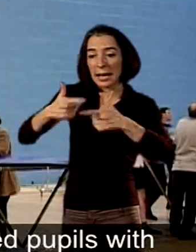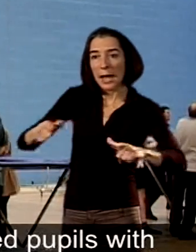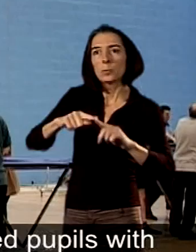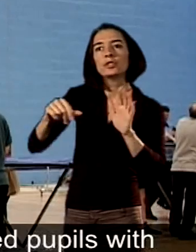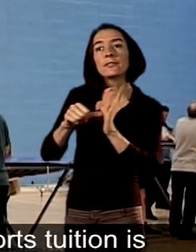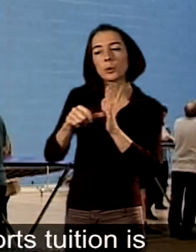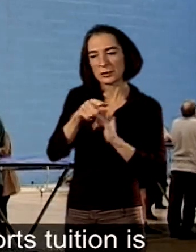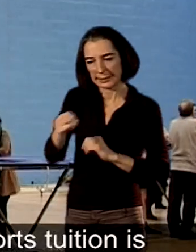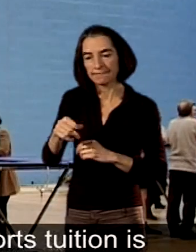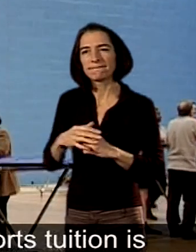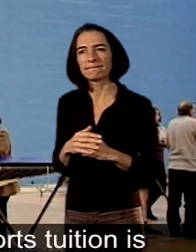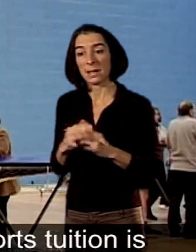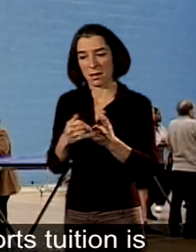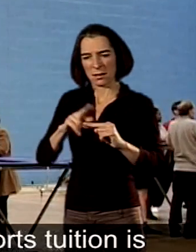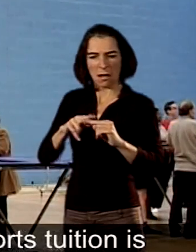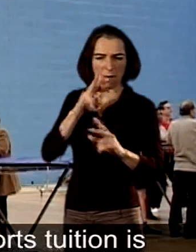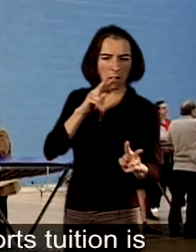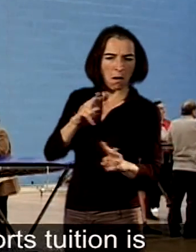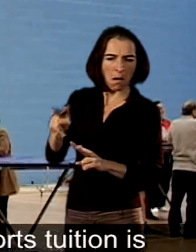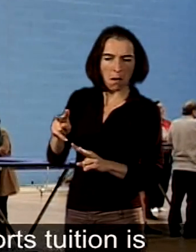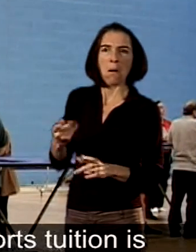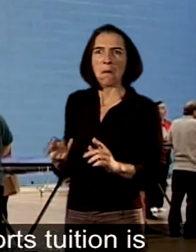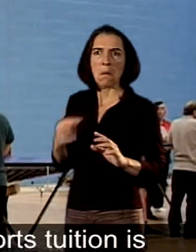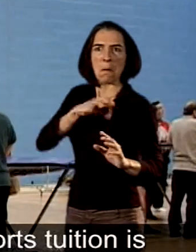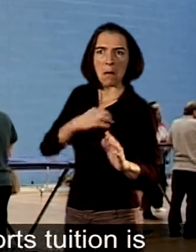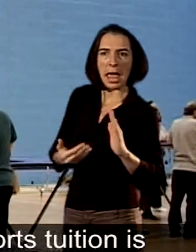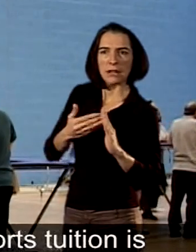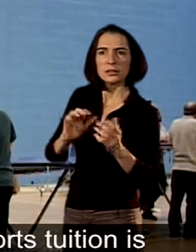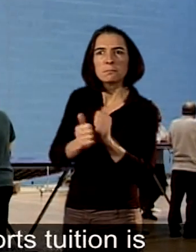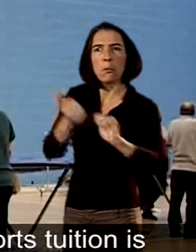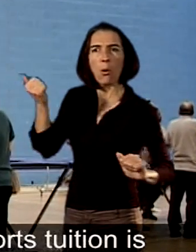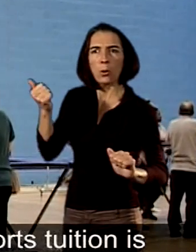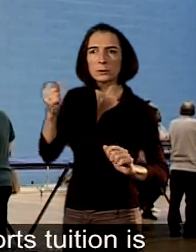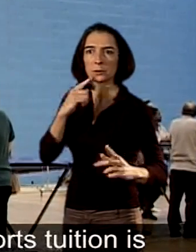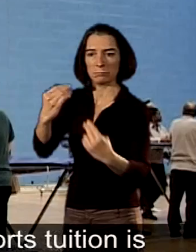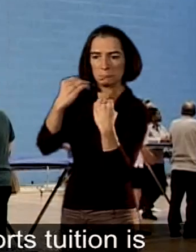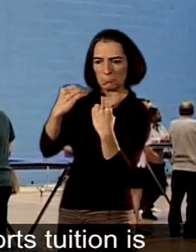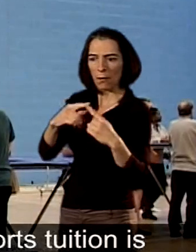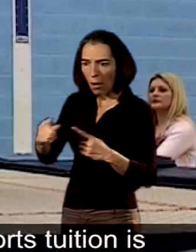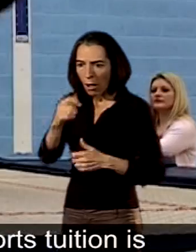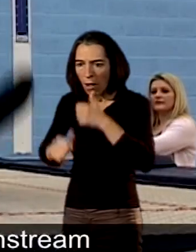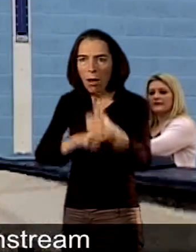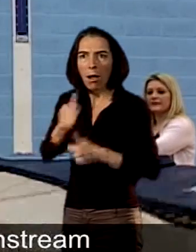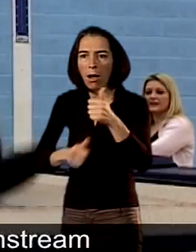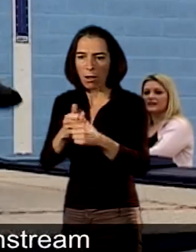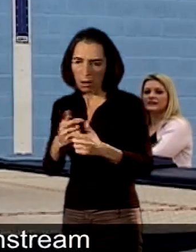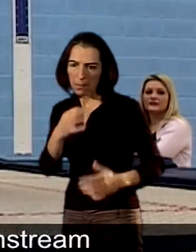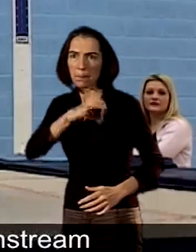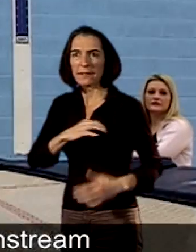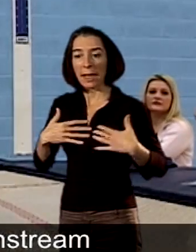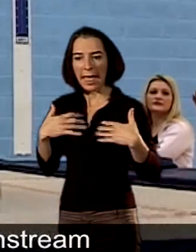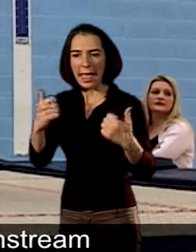difficulties. Staff have found that additional sports tuition is popular, benefits students' health, and really increases